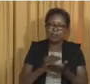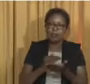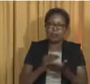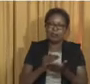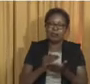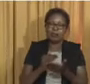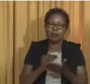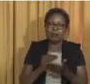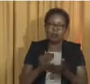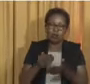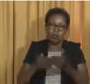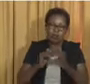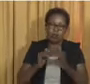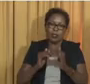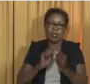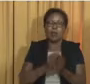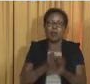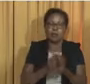amendment power.